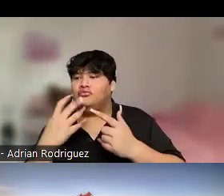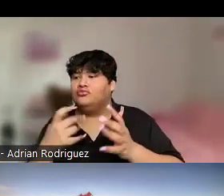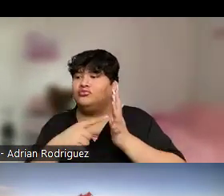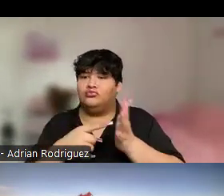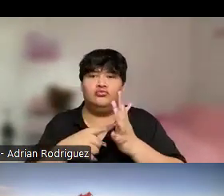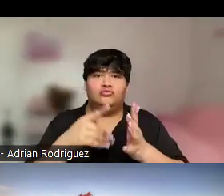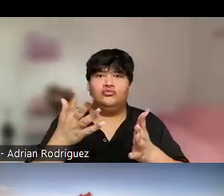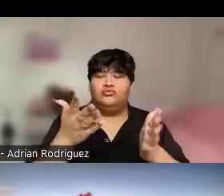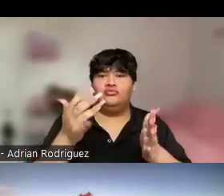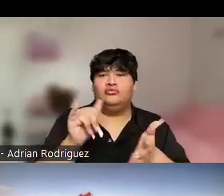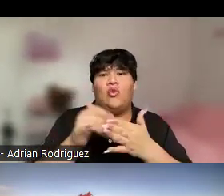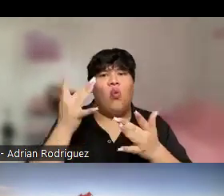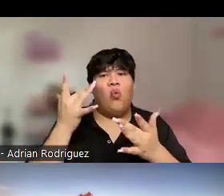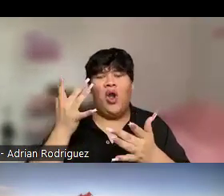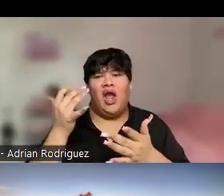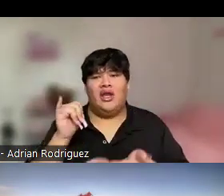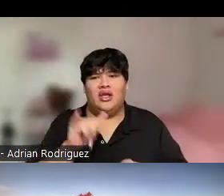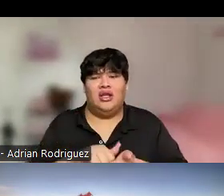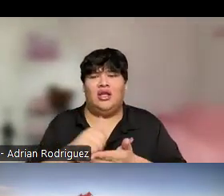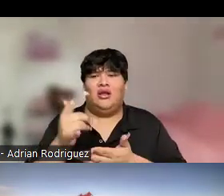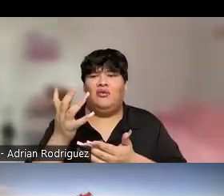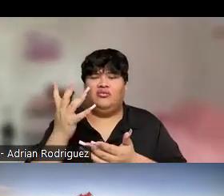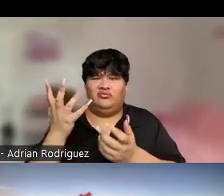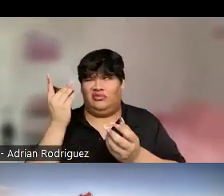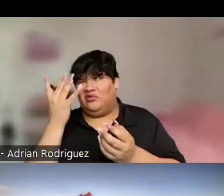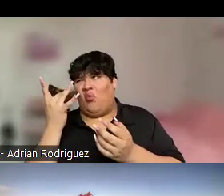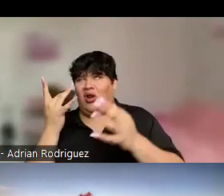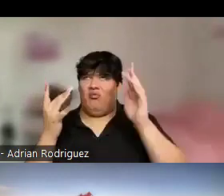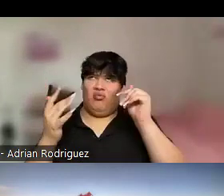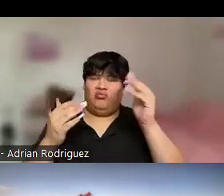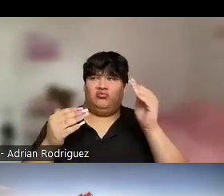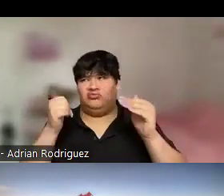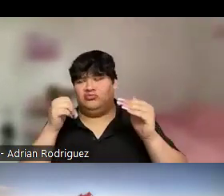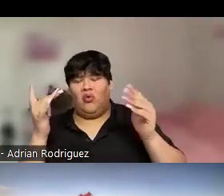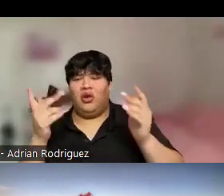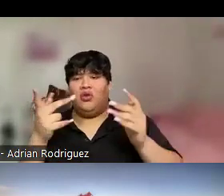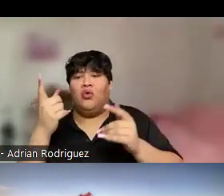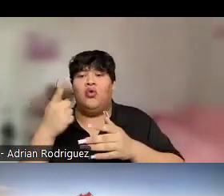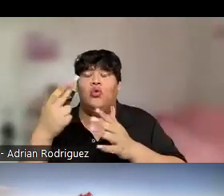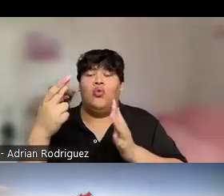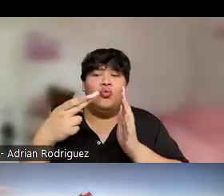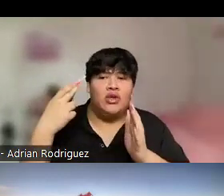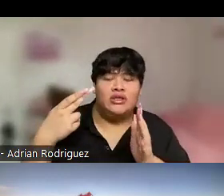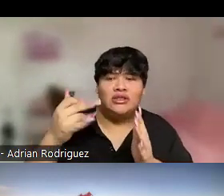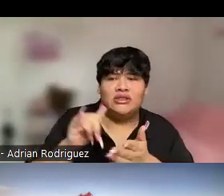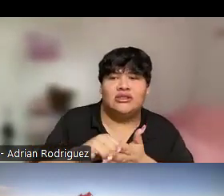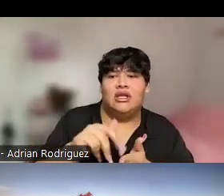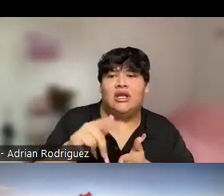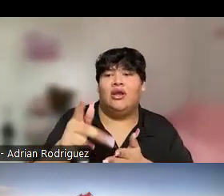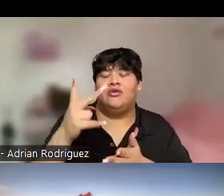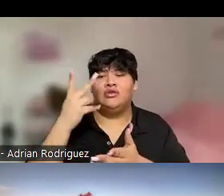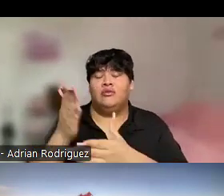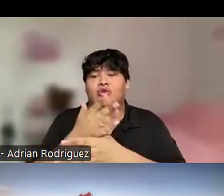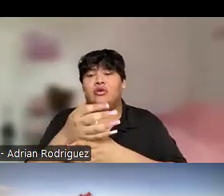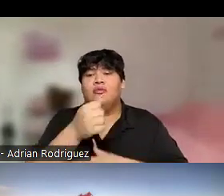note as to sort of why that is. For those that might be curious, one of the reasons for the disparity that we see between men and women